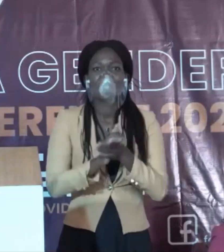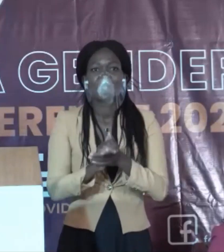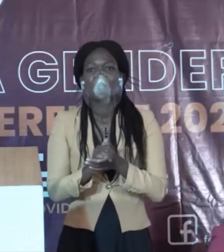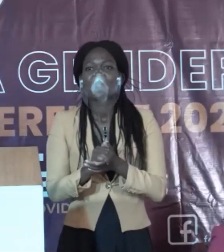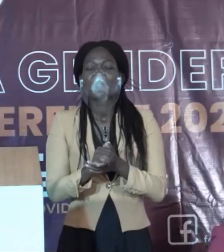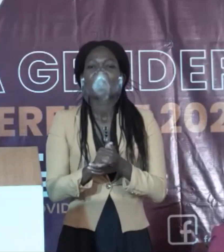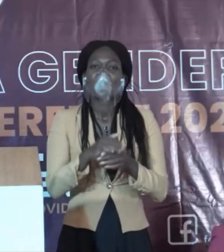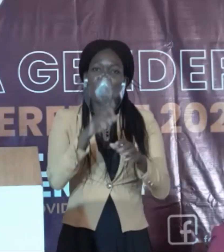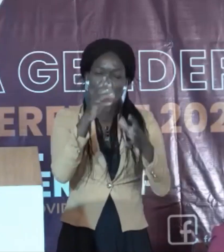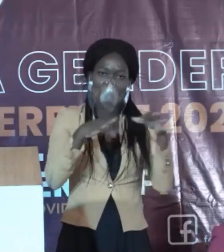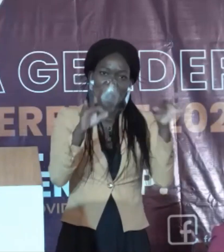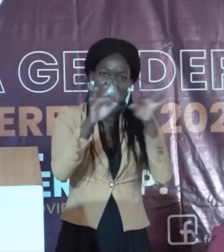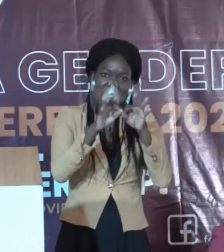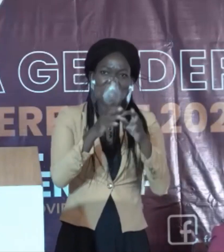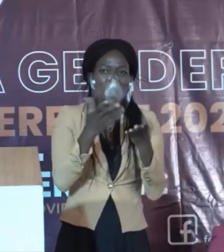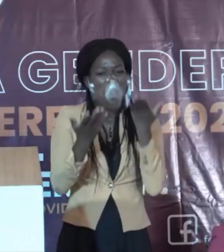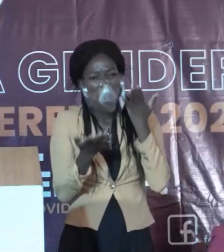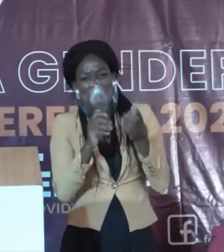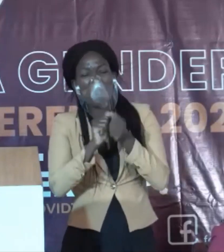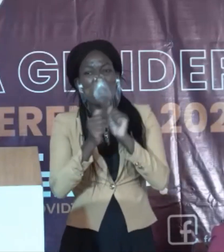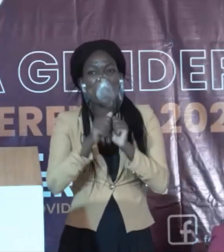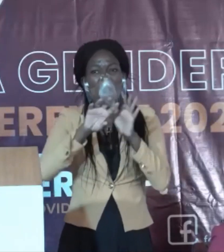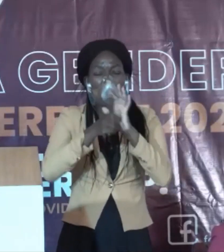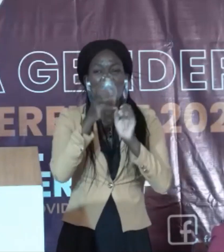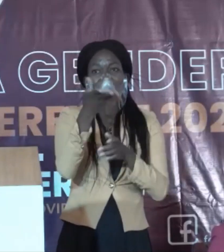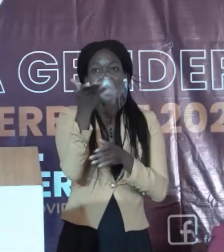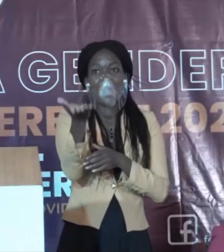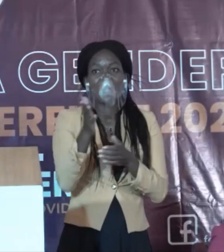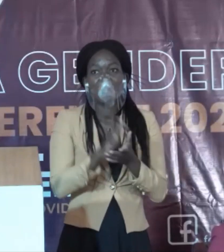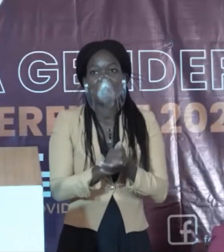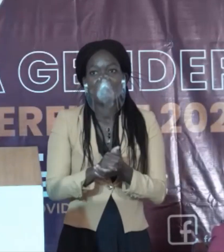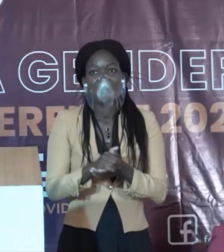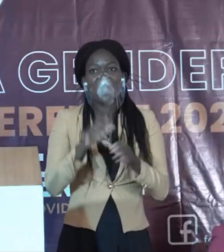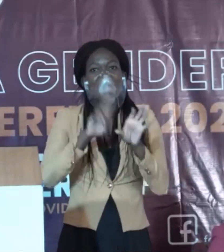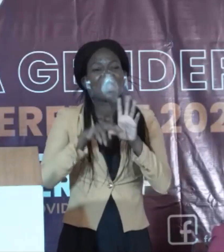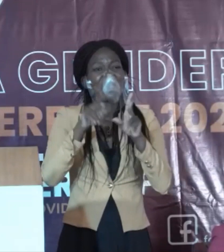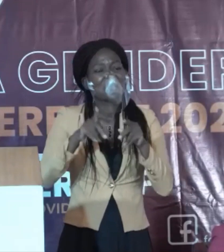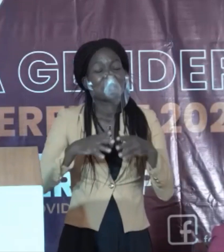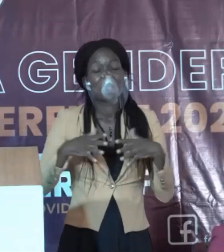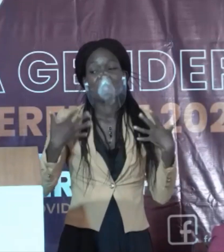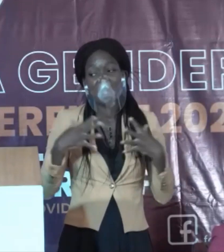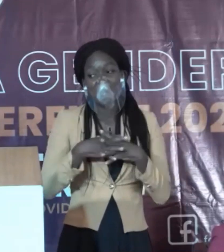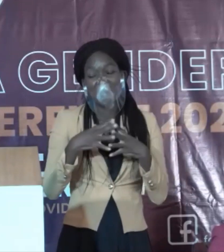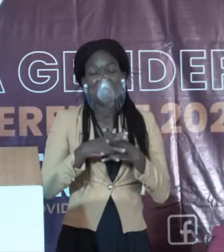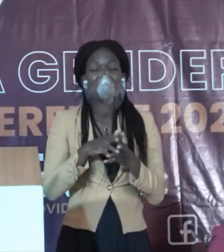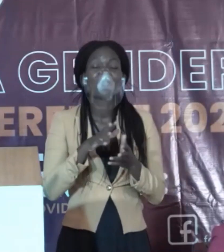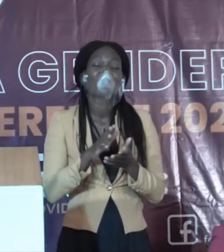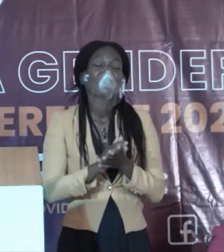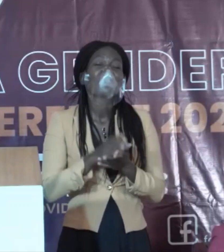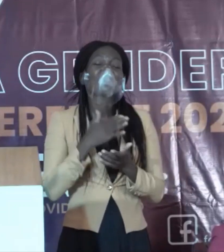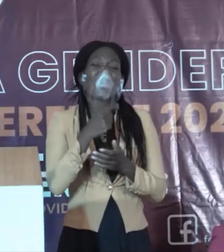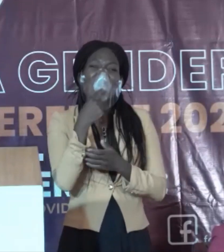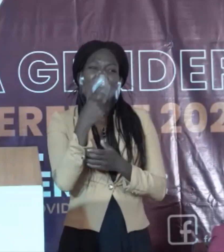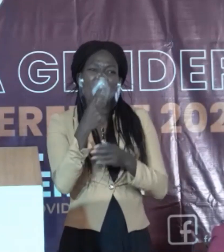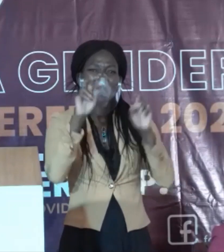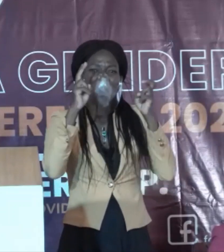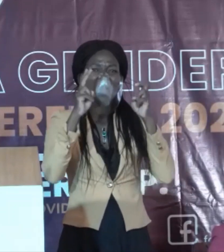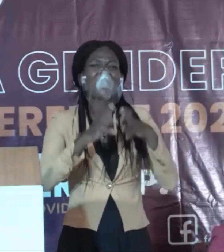COVID-19. Chairperson, it's a pleasure to talk about a topic that's close to my heart, gender